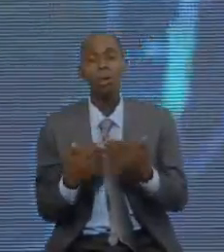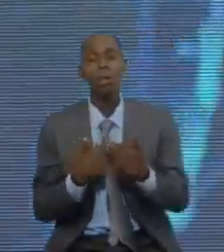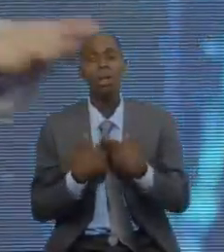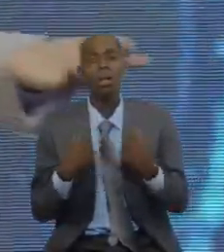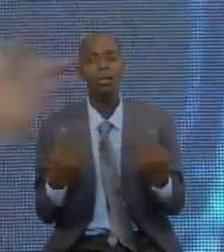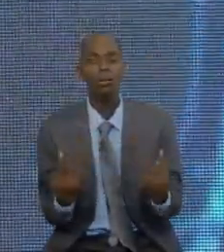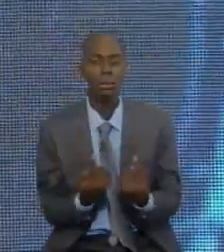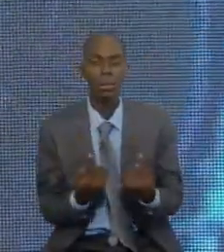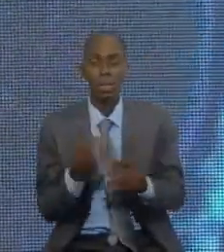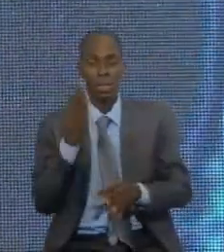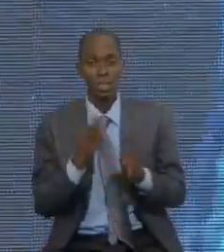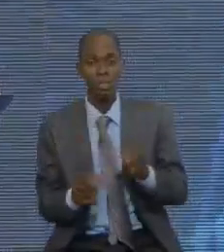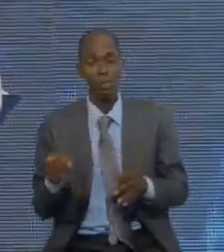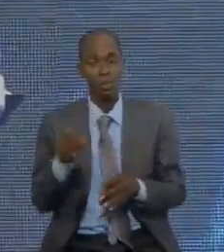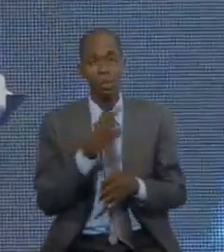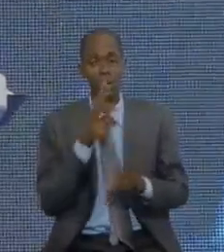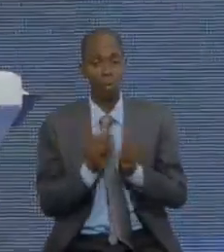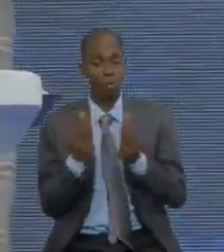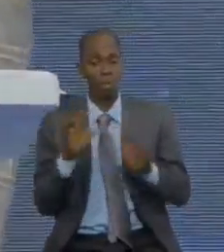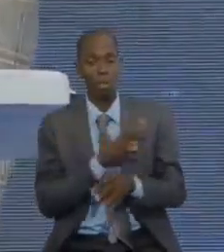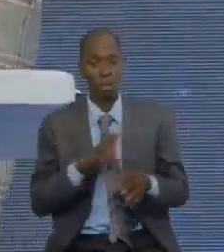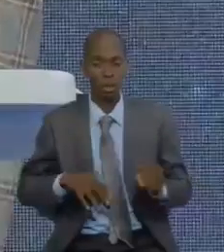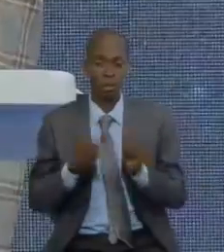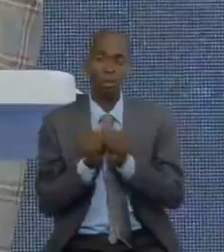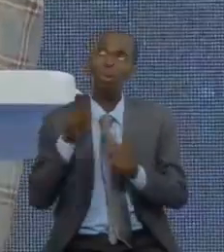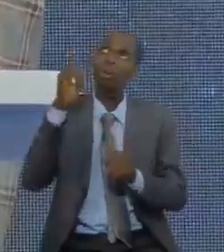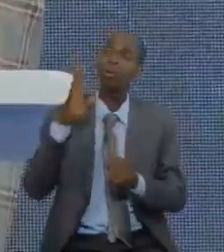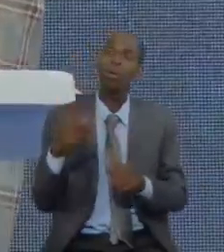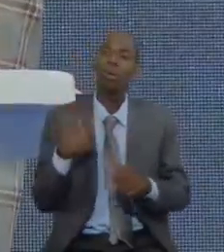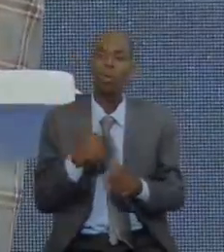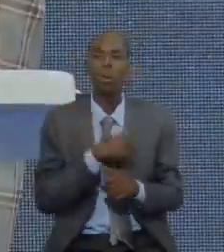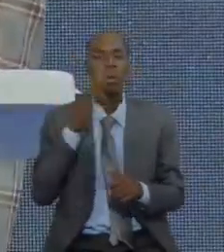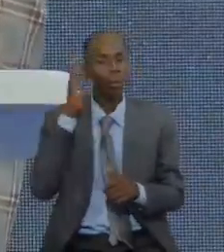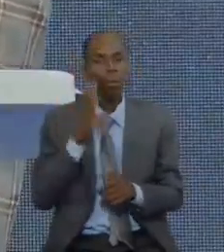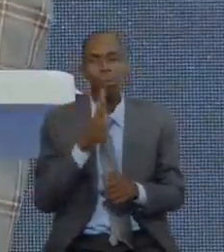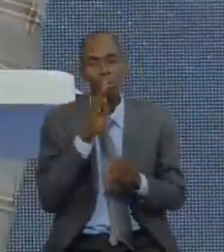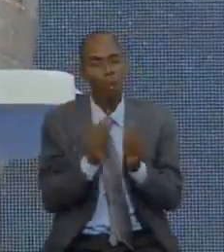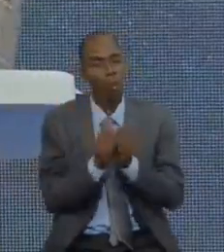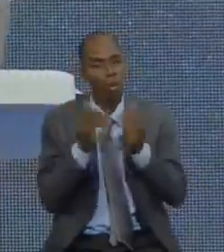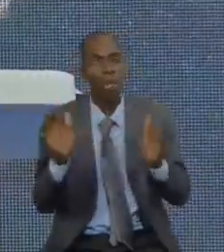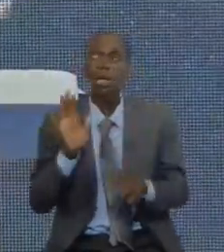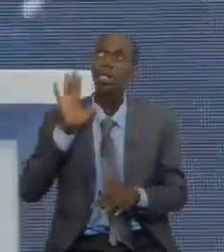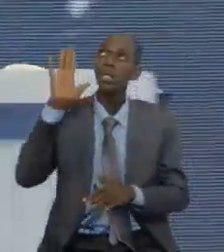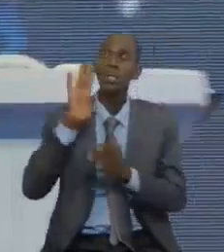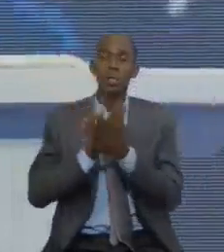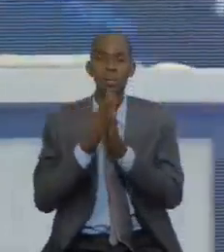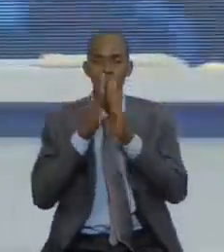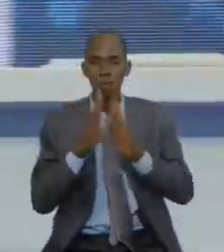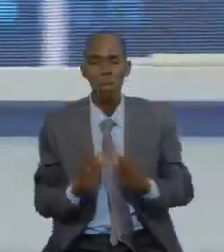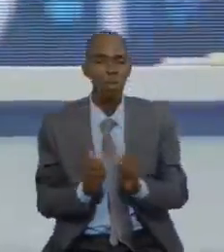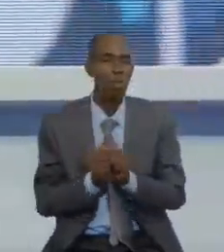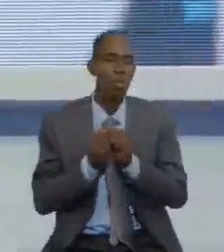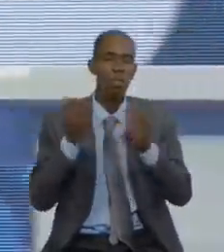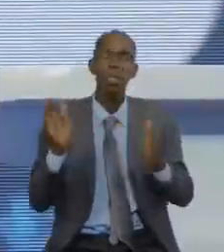If we're without Christ and without God, we'll be without his peace, we'll be without the